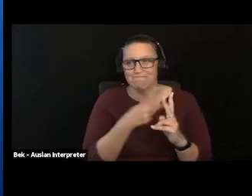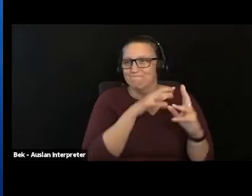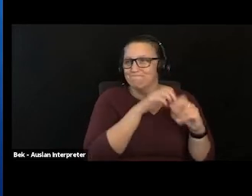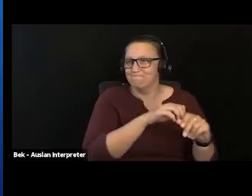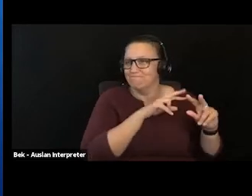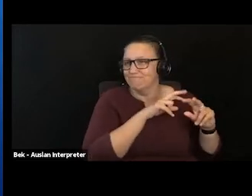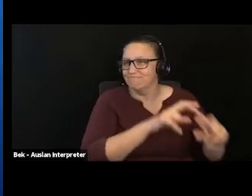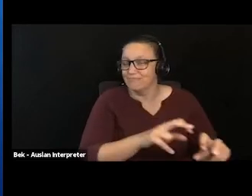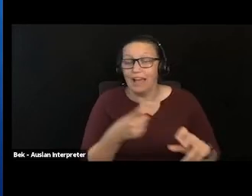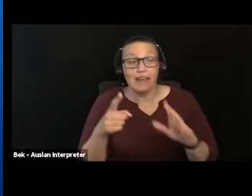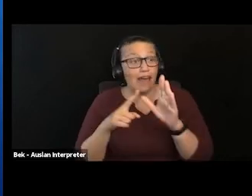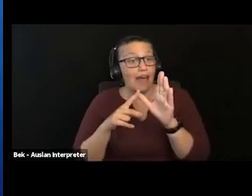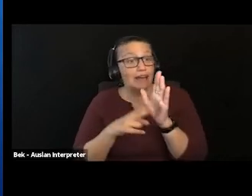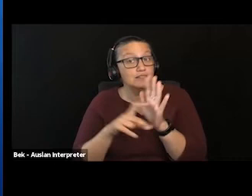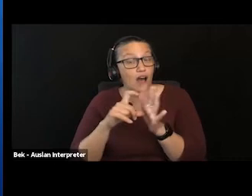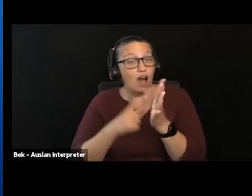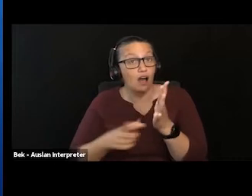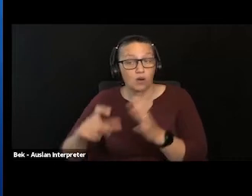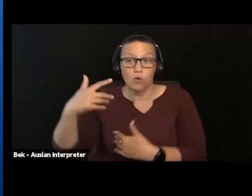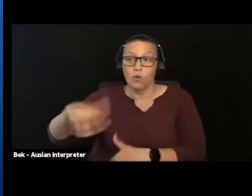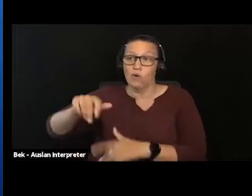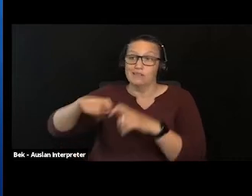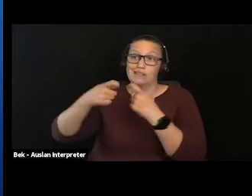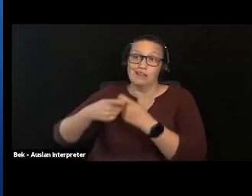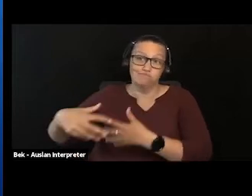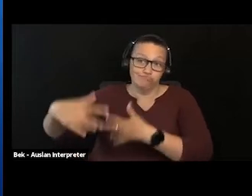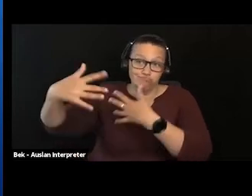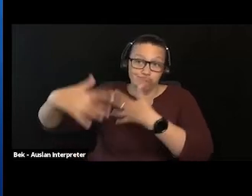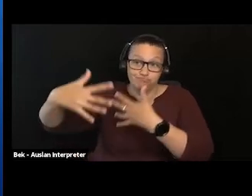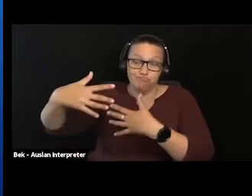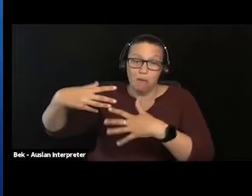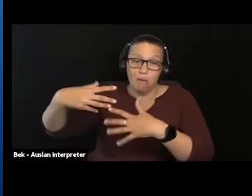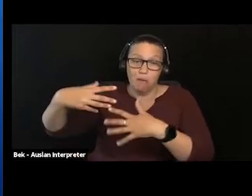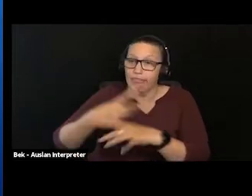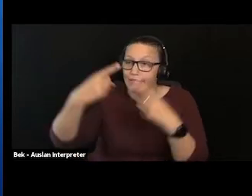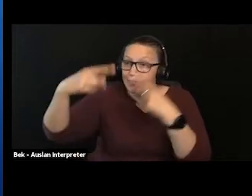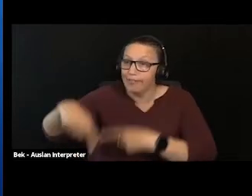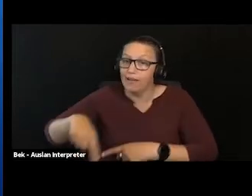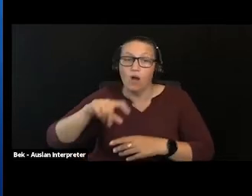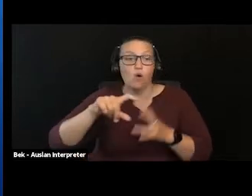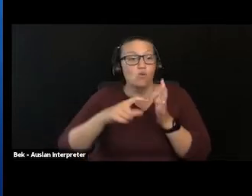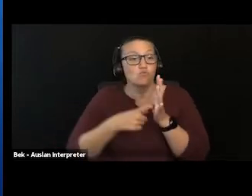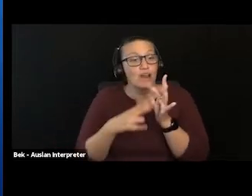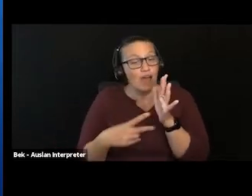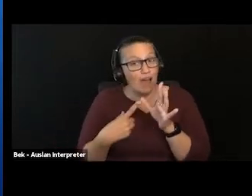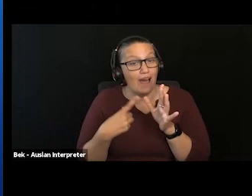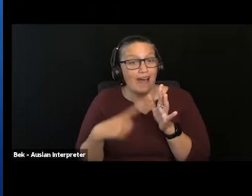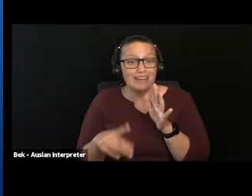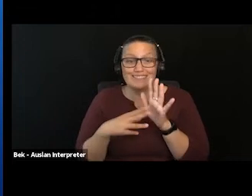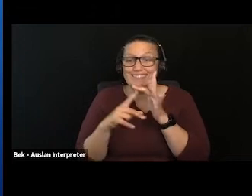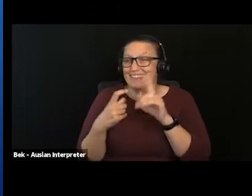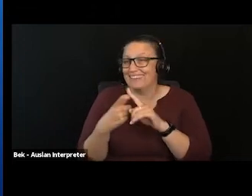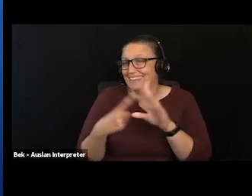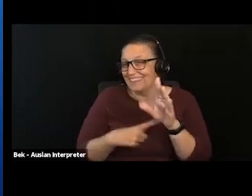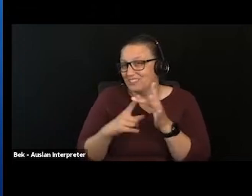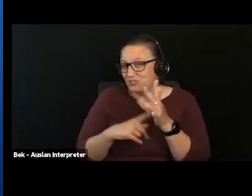statistical analysis to inform the model, especially Kriana Barat and Nikki Jones. And many thanks as well to our collaborators at